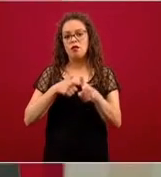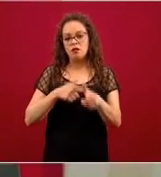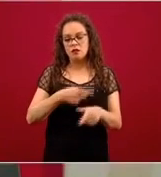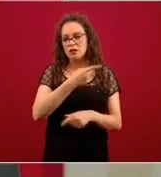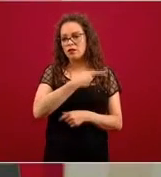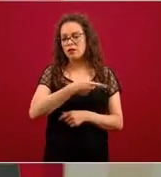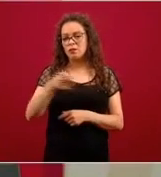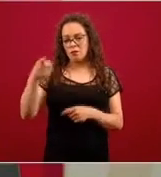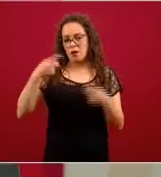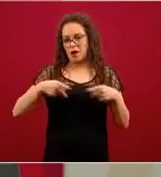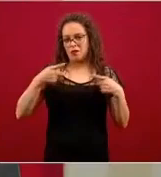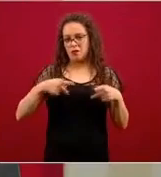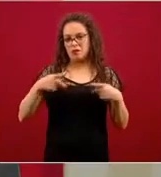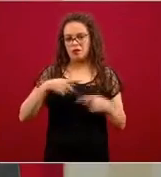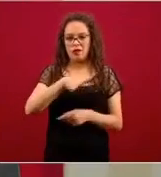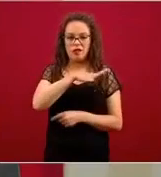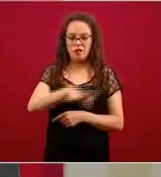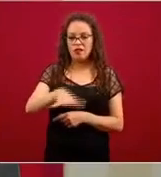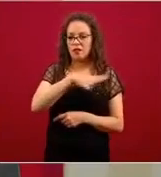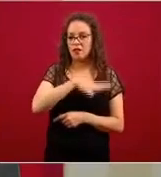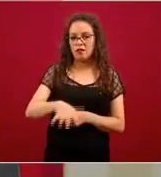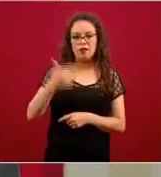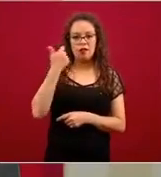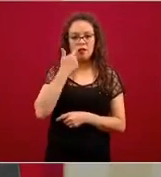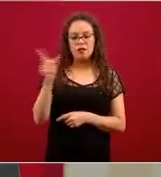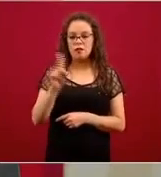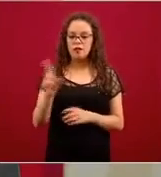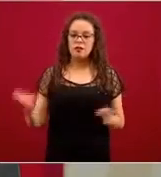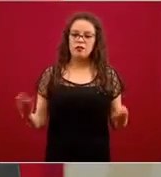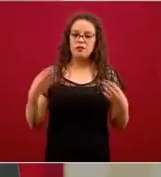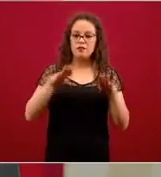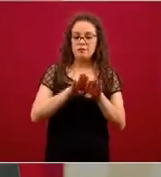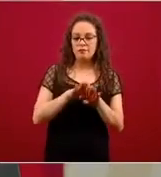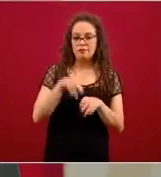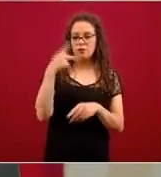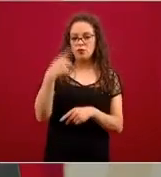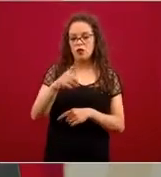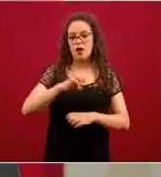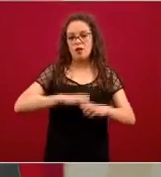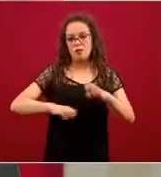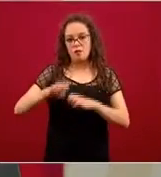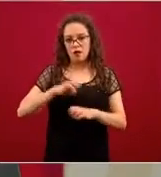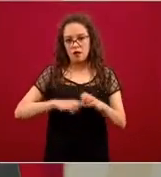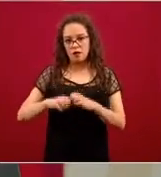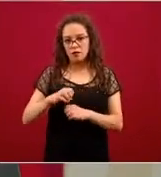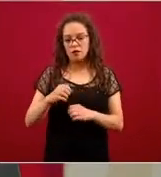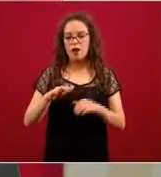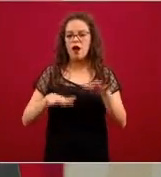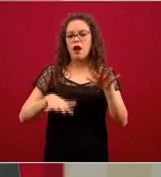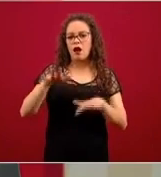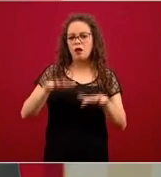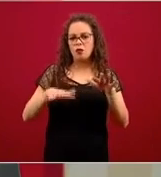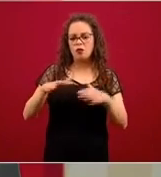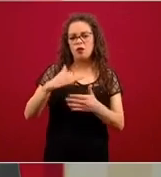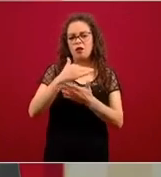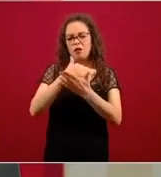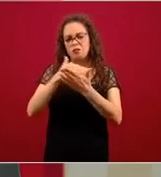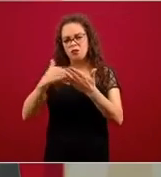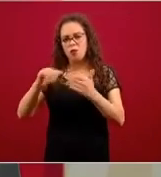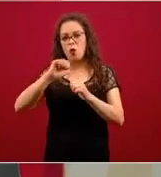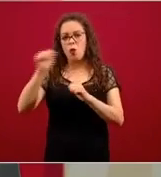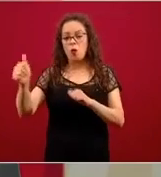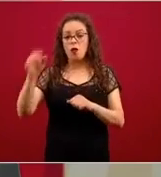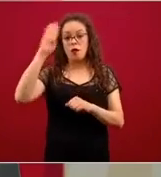with resistance from the business sector. Small businesses, medium, some